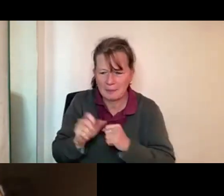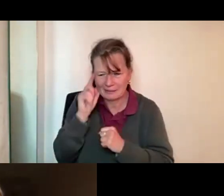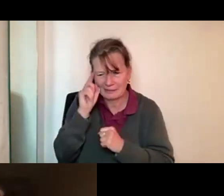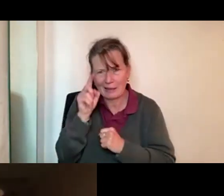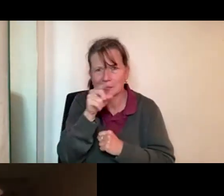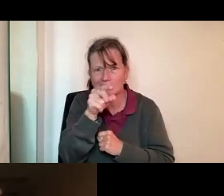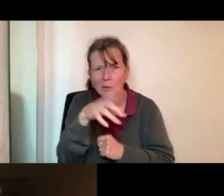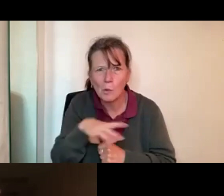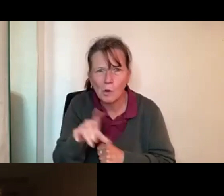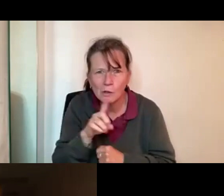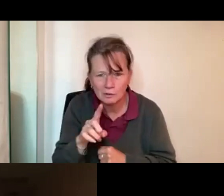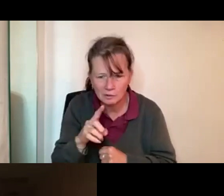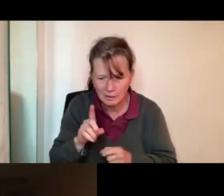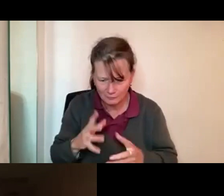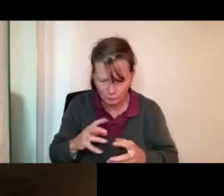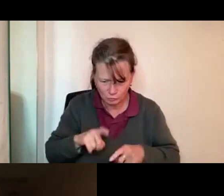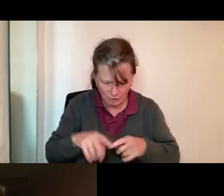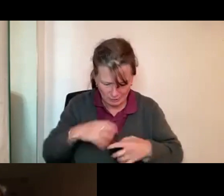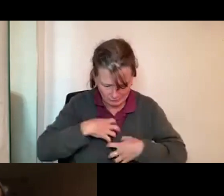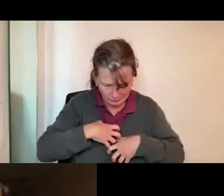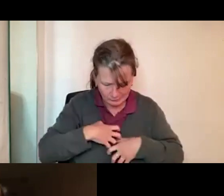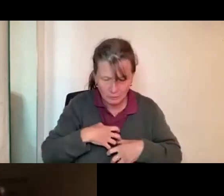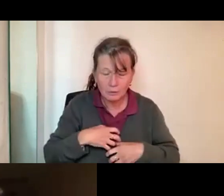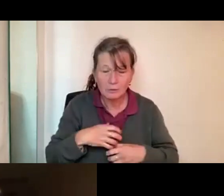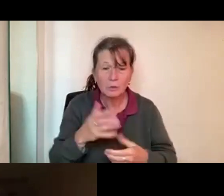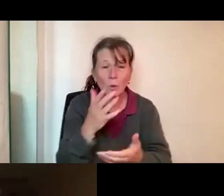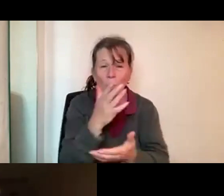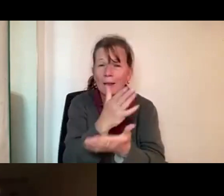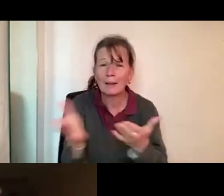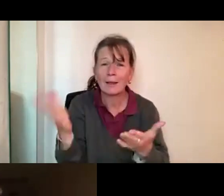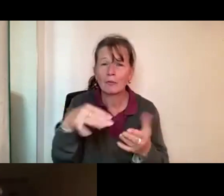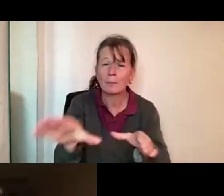company's after. And so the transparency up front about